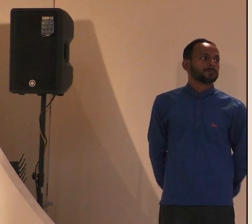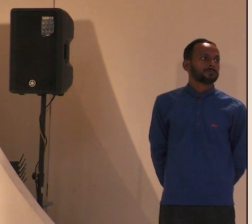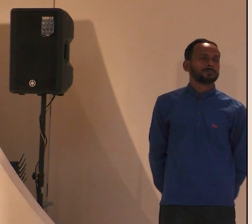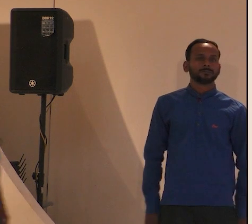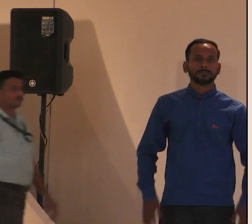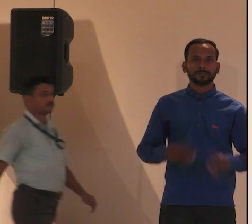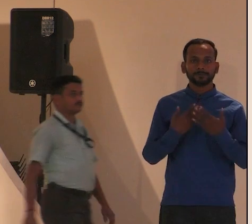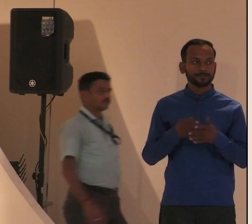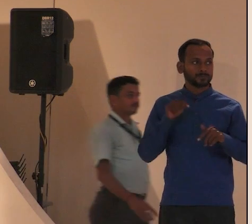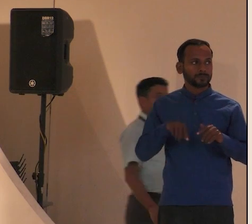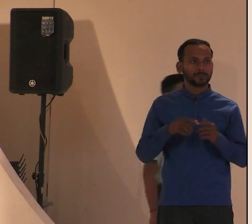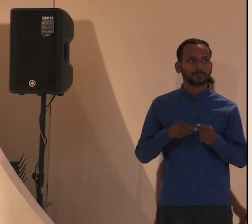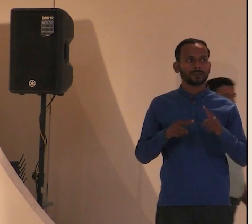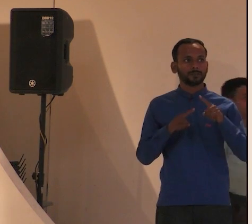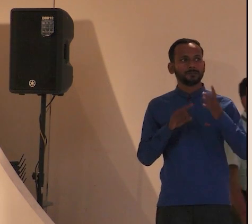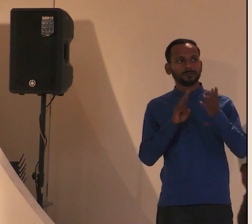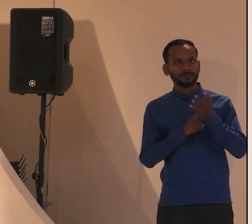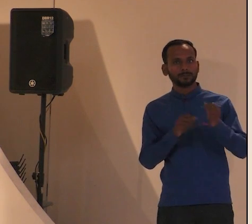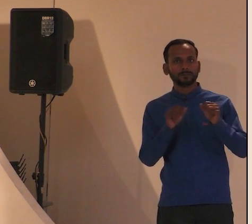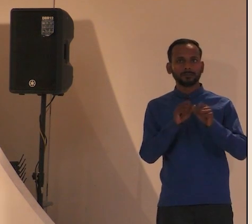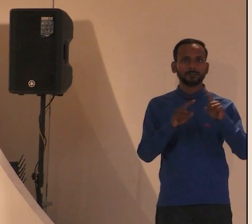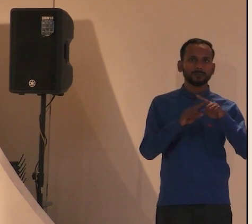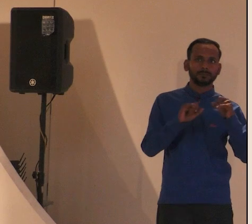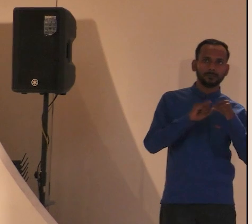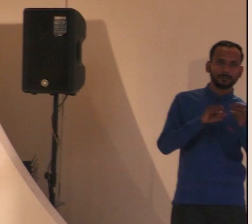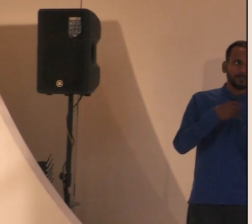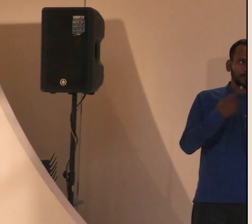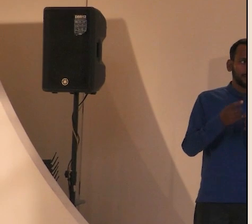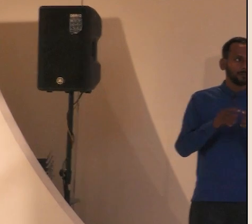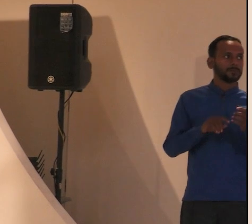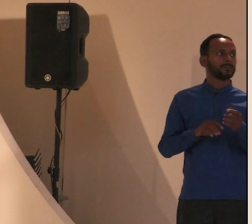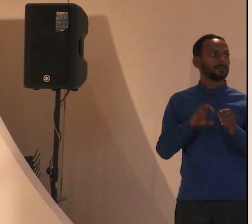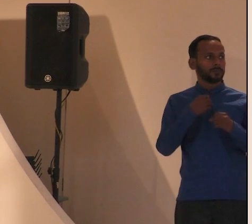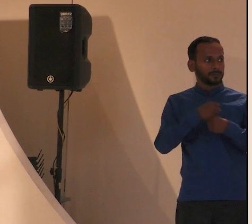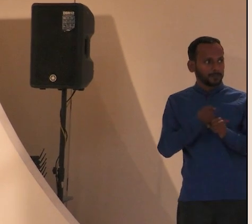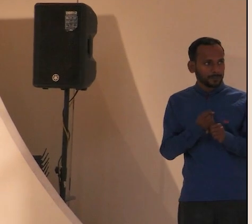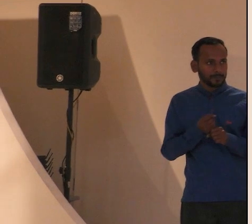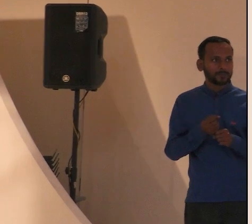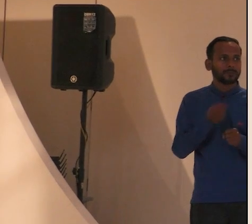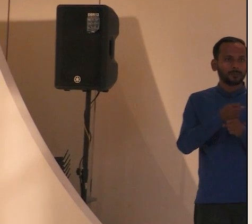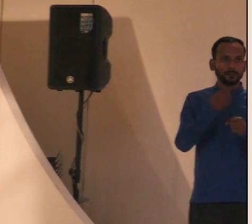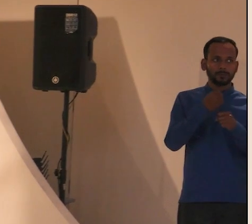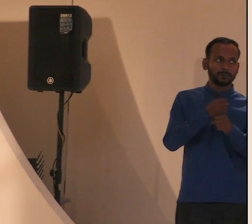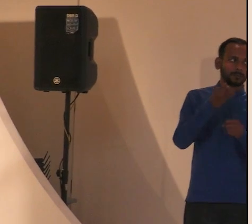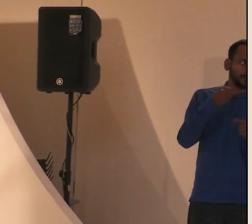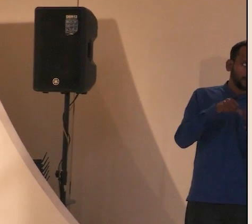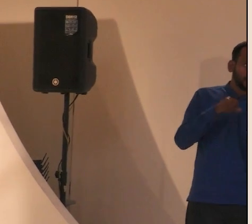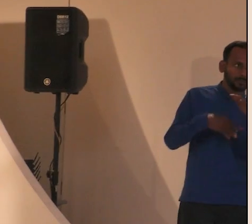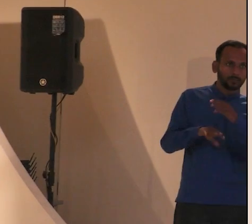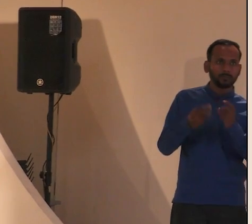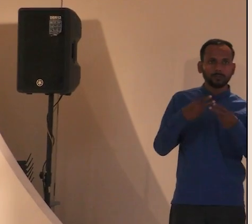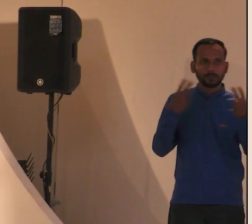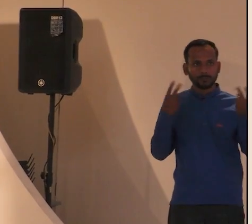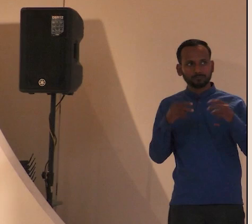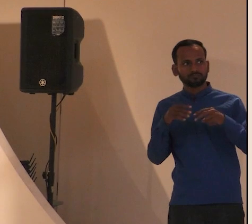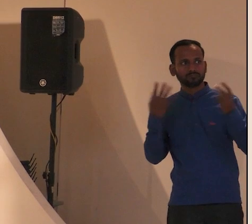We now have Natasha. Natasha Fernandez is a curator of the Museum of Christian Art in Goa. She was awarded a